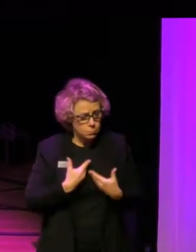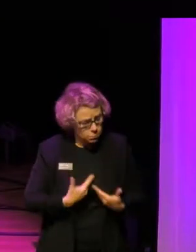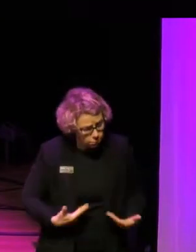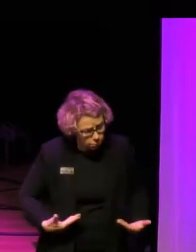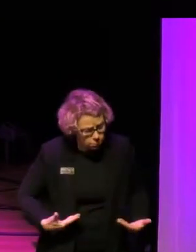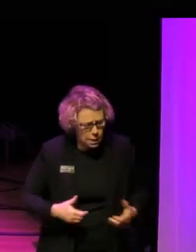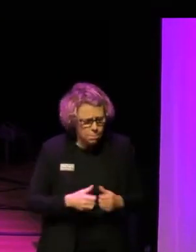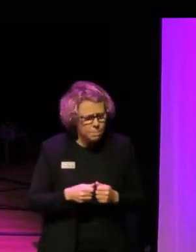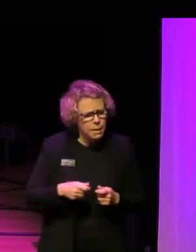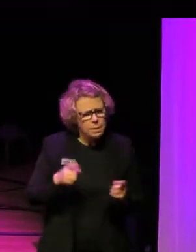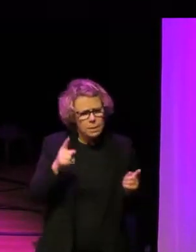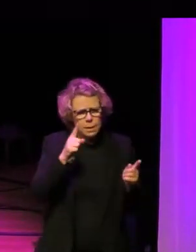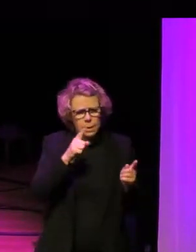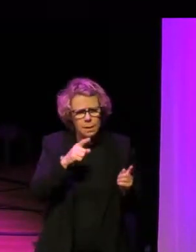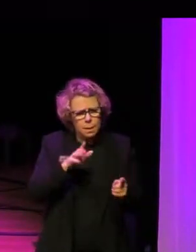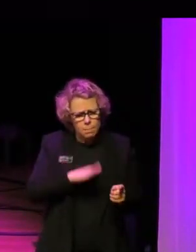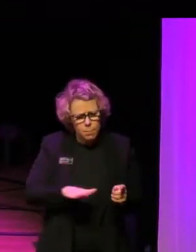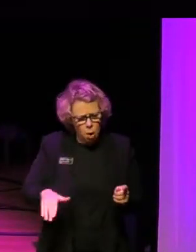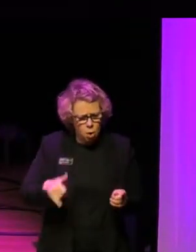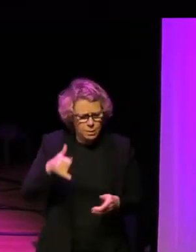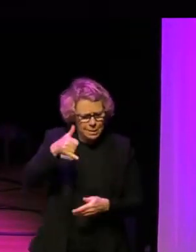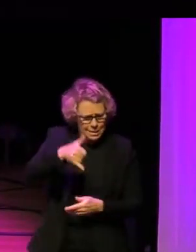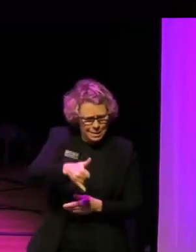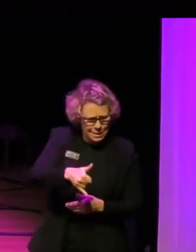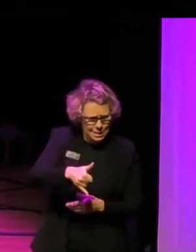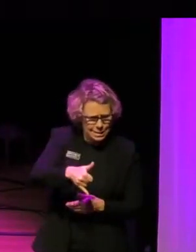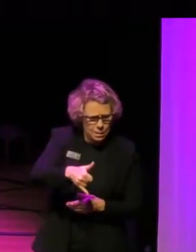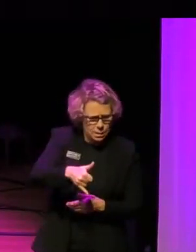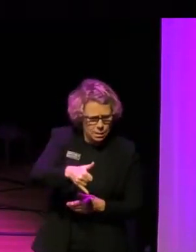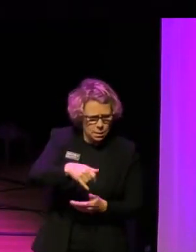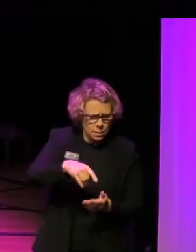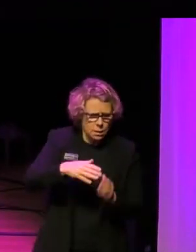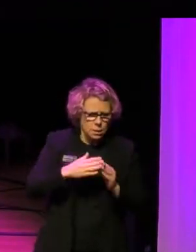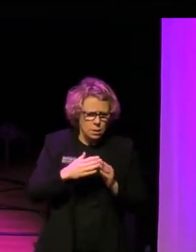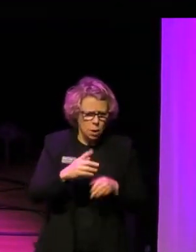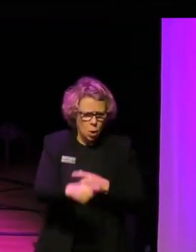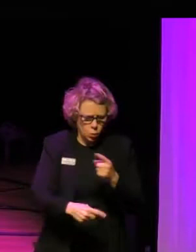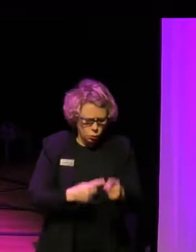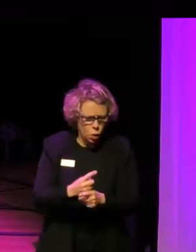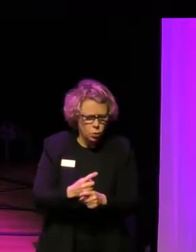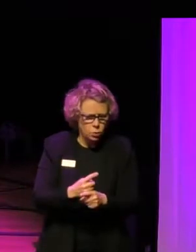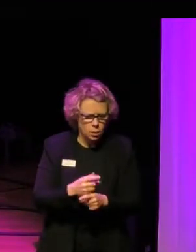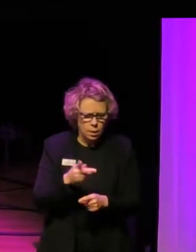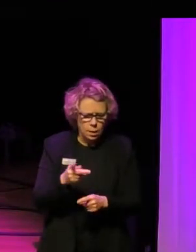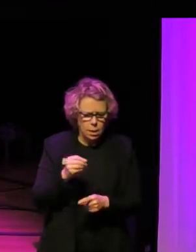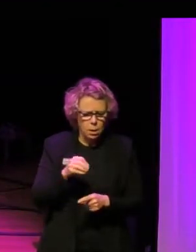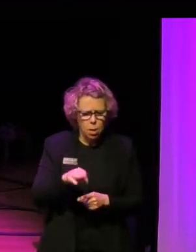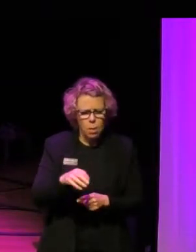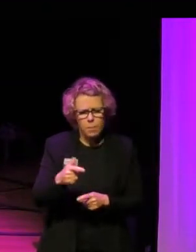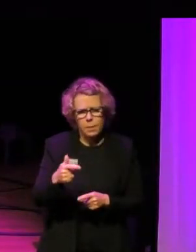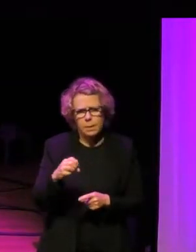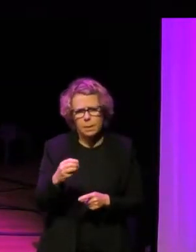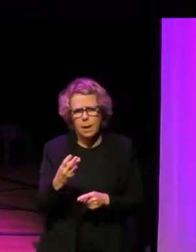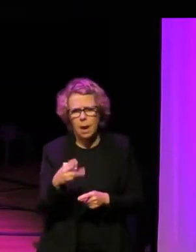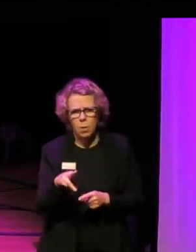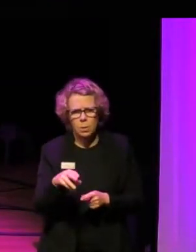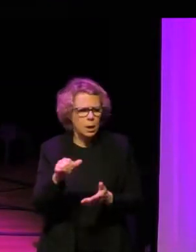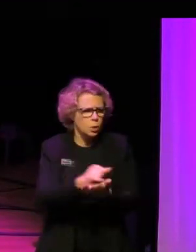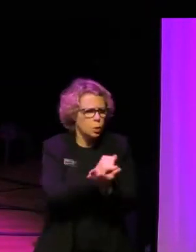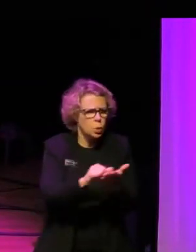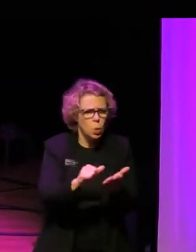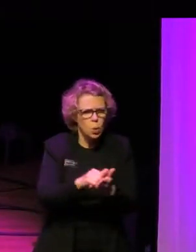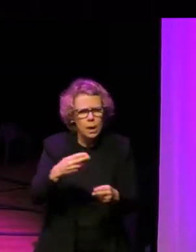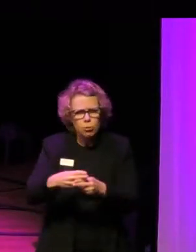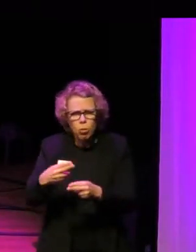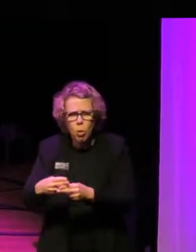But what about kids in the middle of cities in London, Cape Town, New York,